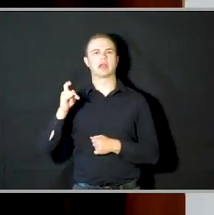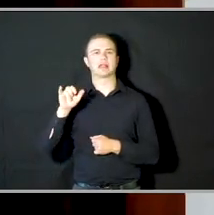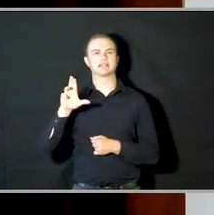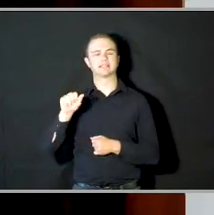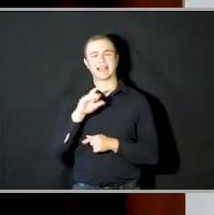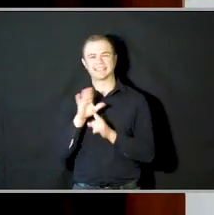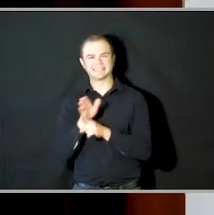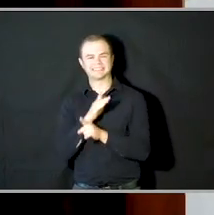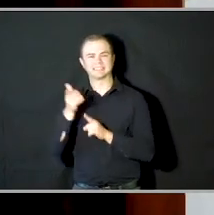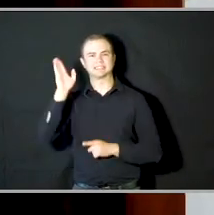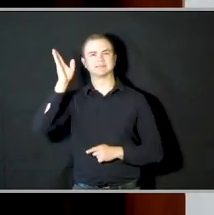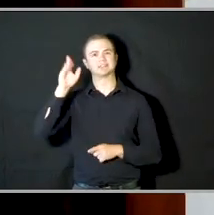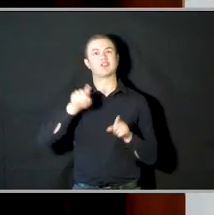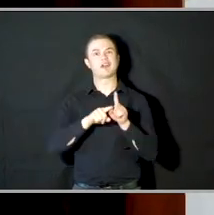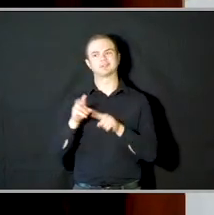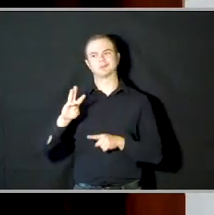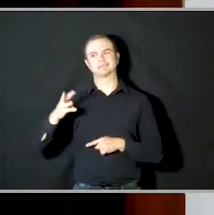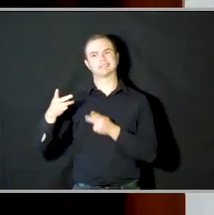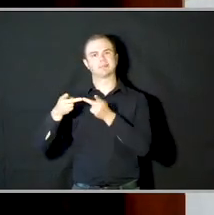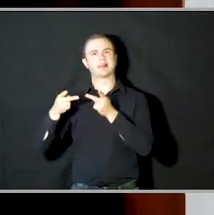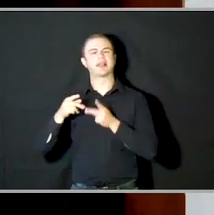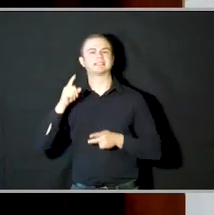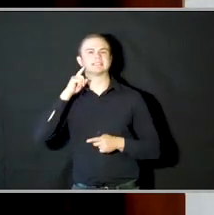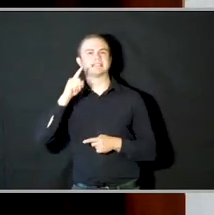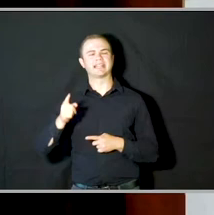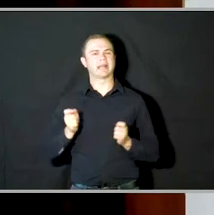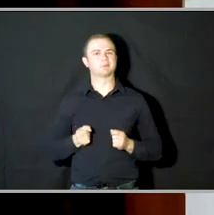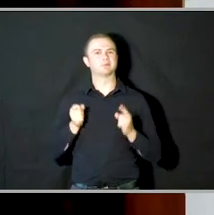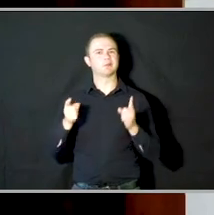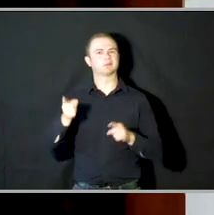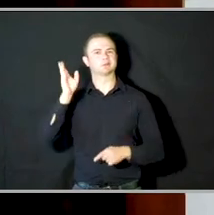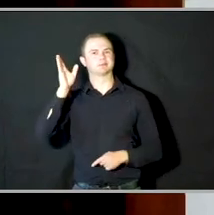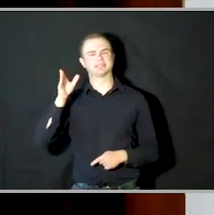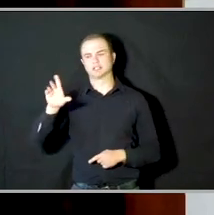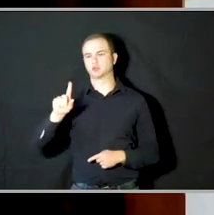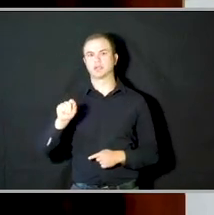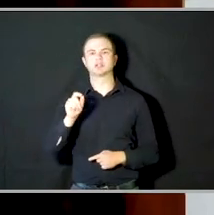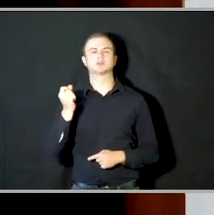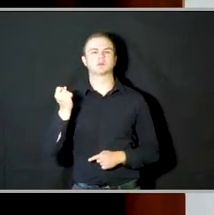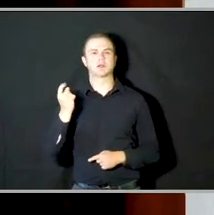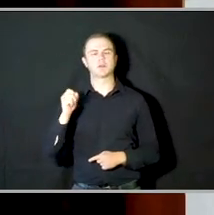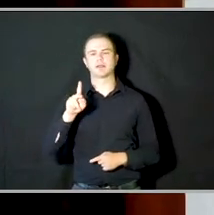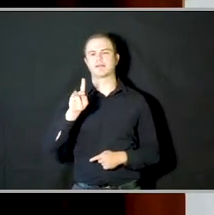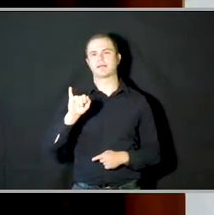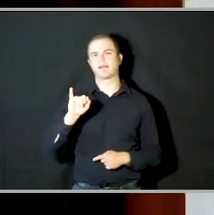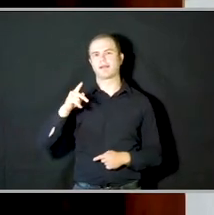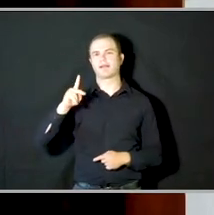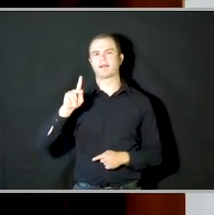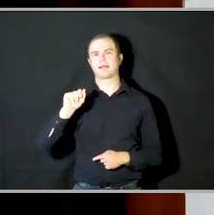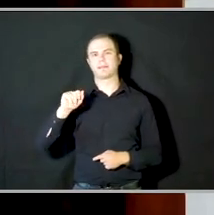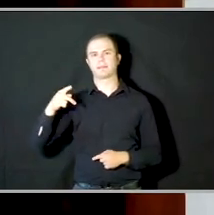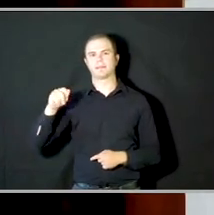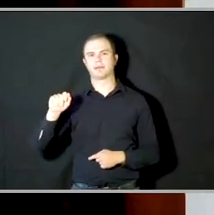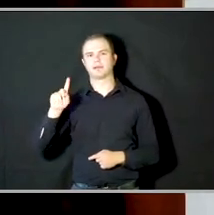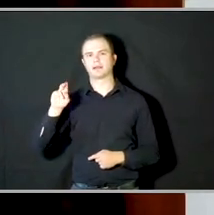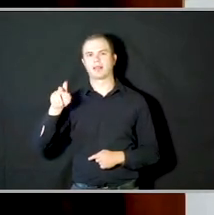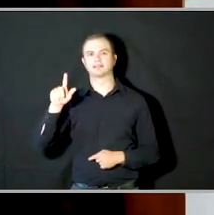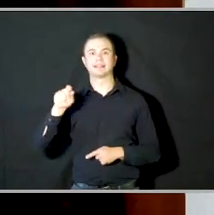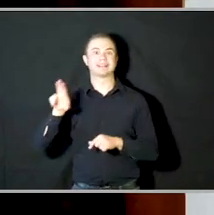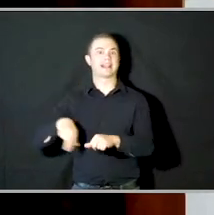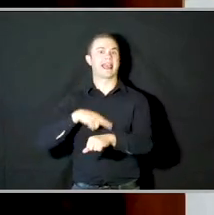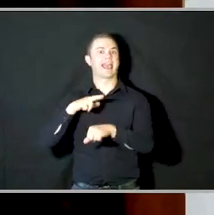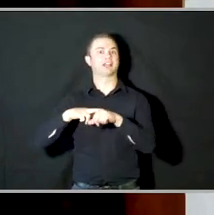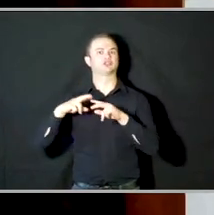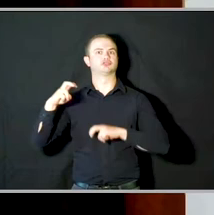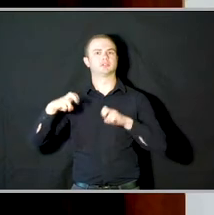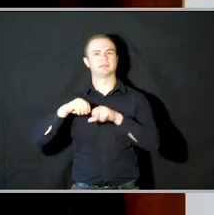finalist in the impromptu speaking at the 2021 Pi Kappa Delta National Tournament in Texas.